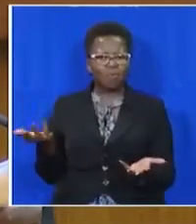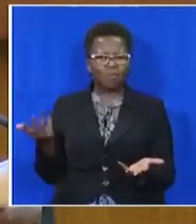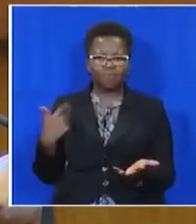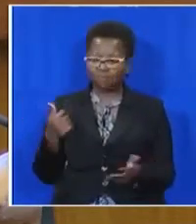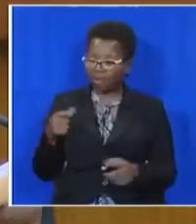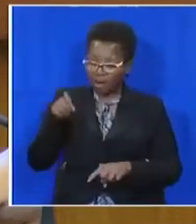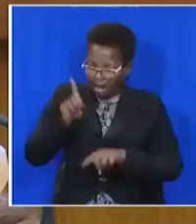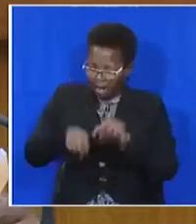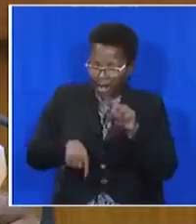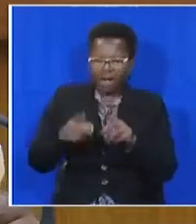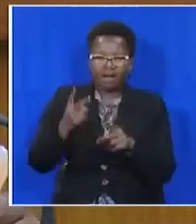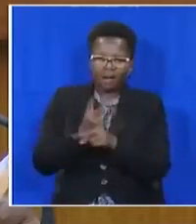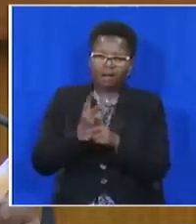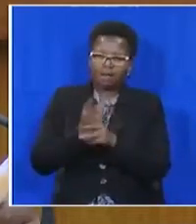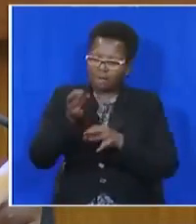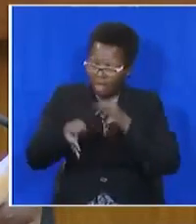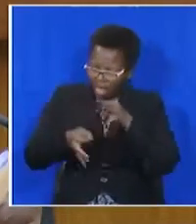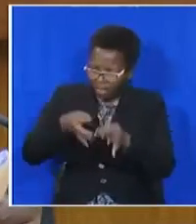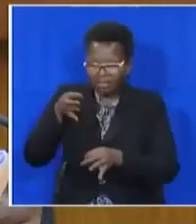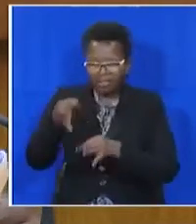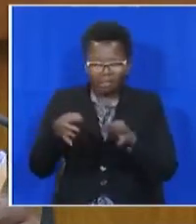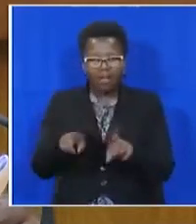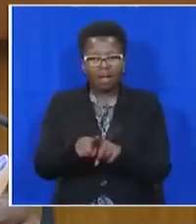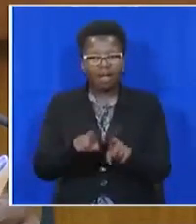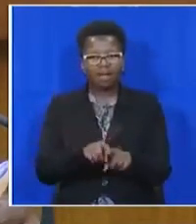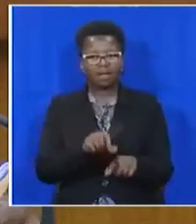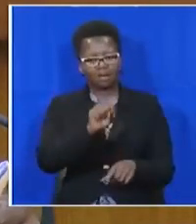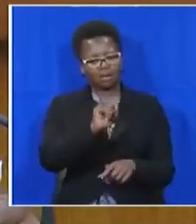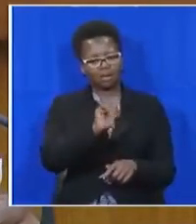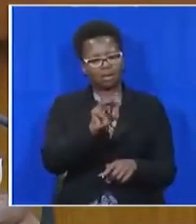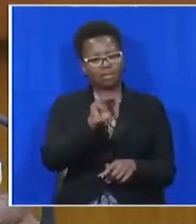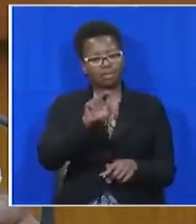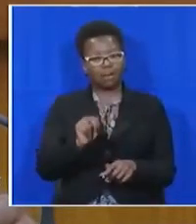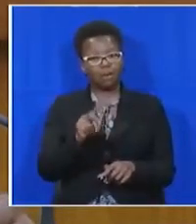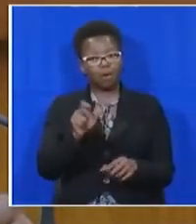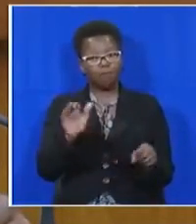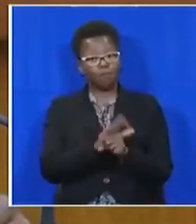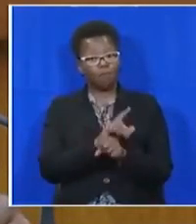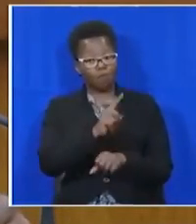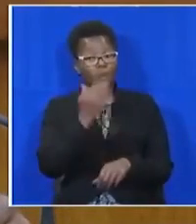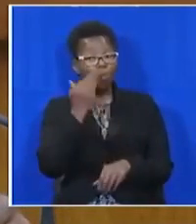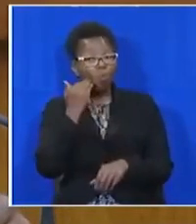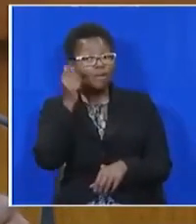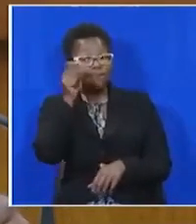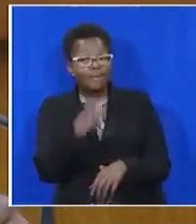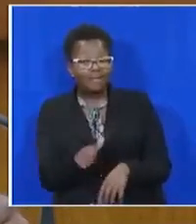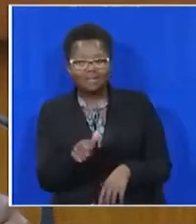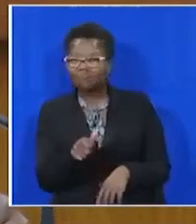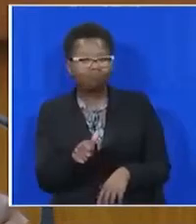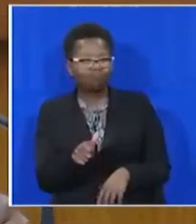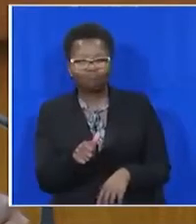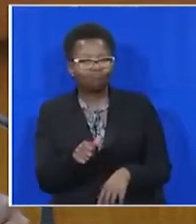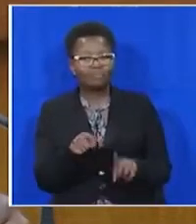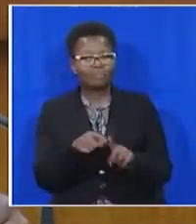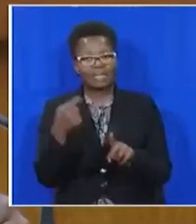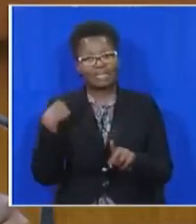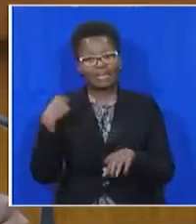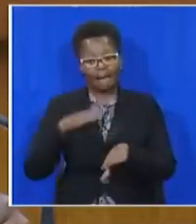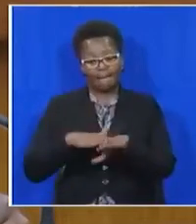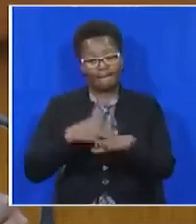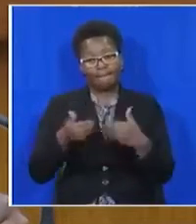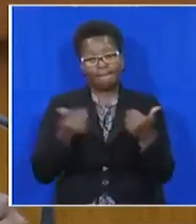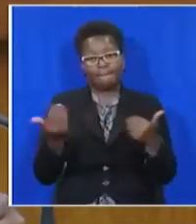overdue emphasis. Yes, Simon van der Stel was not a pure white during the time of white supremacist rule,